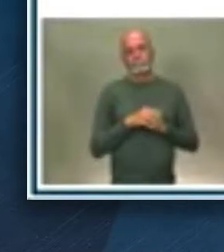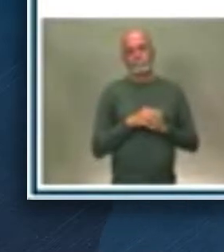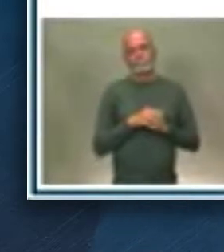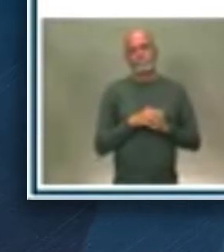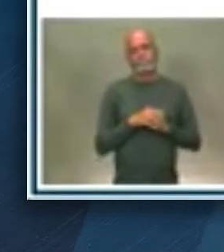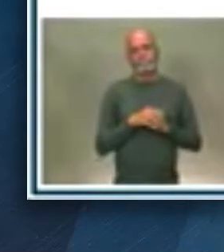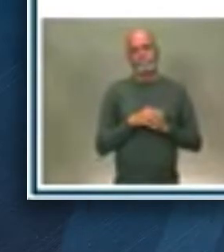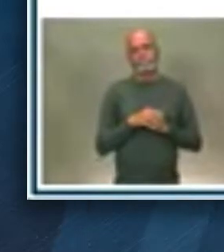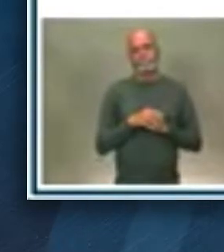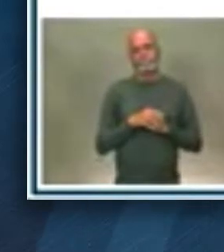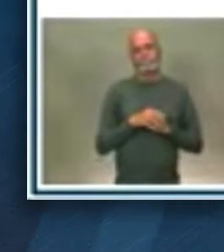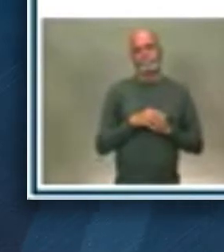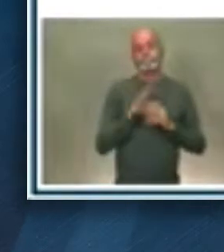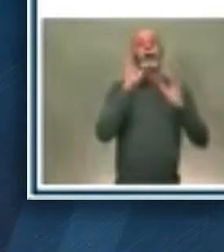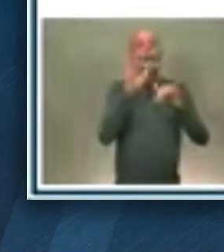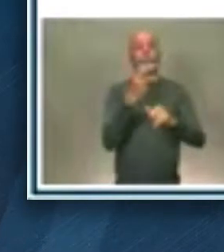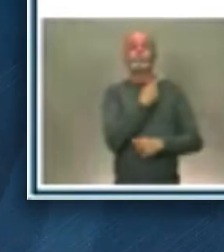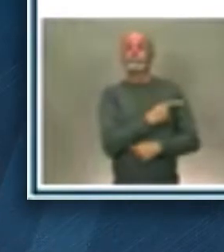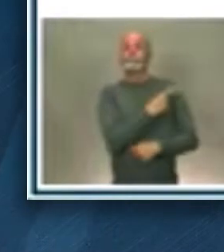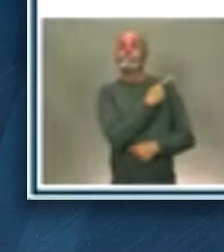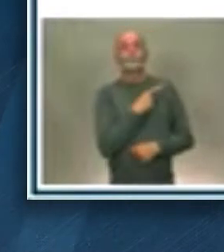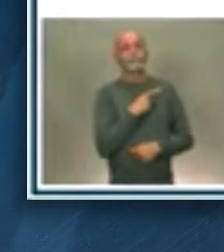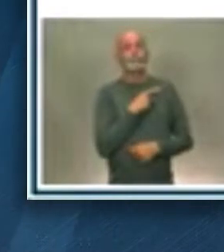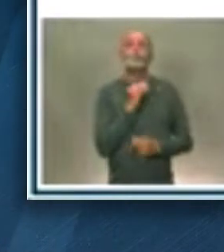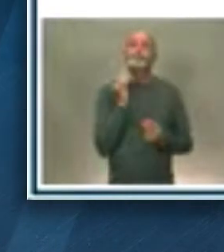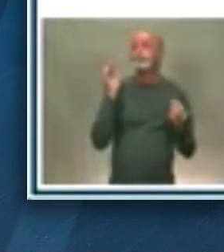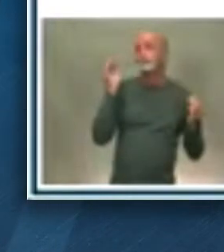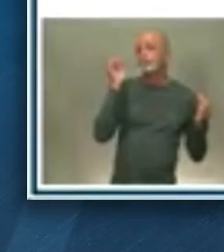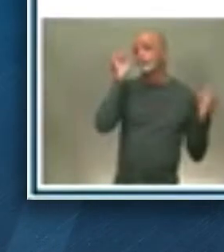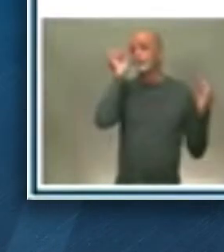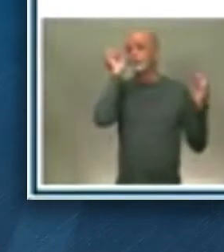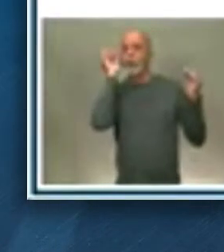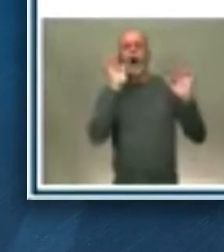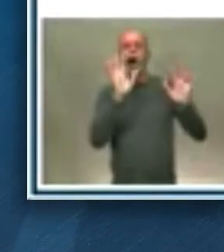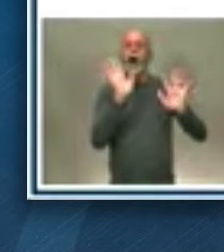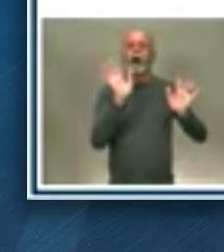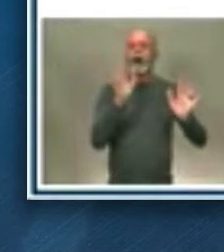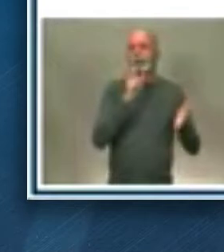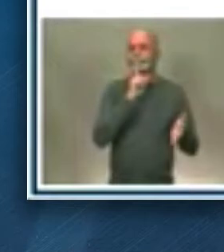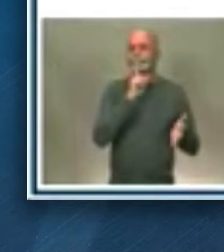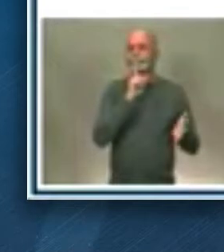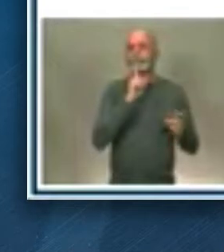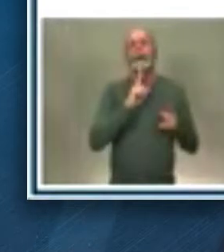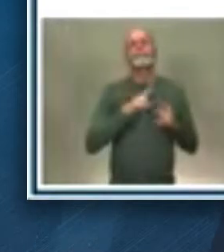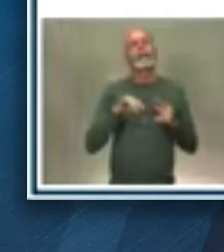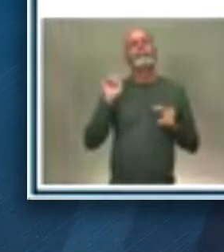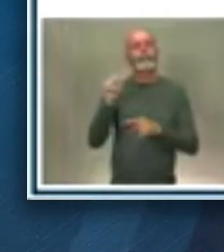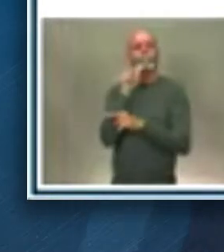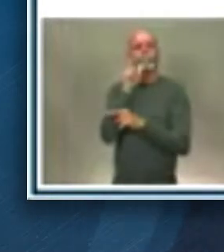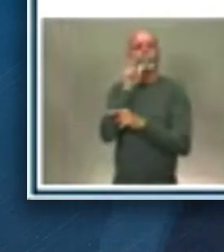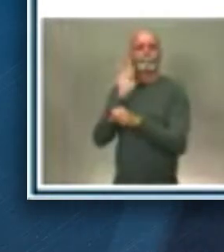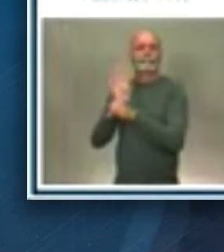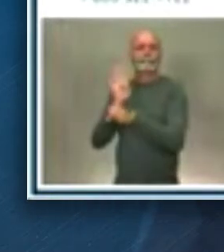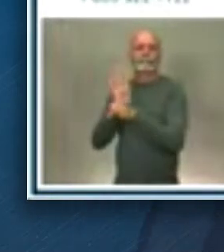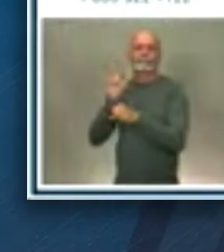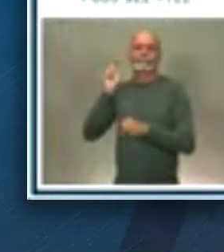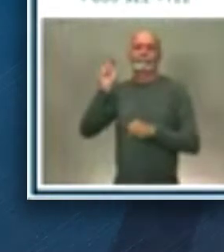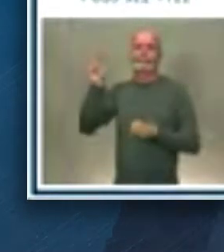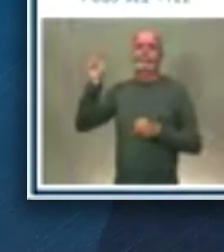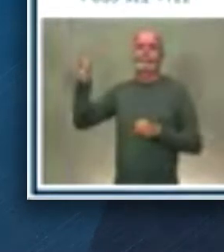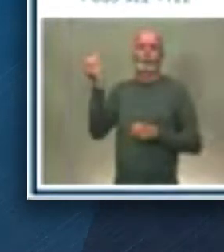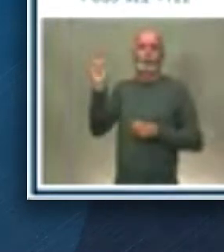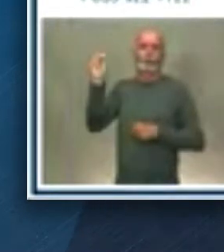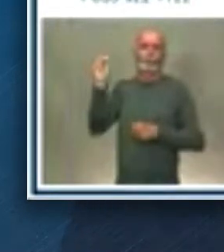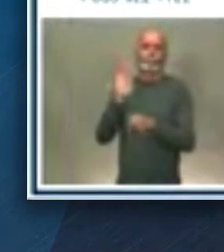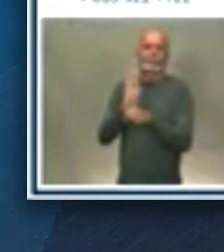the province is not contemplating anything along those lines. That advice was to private businesses, I think. There